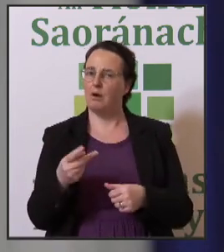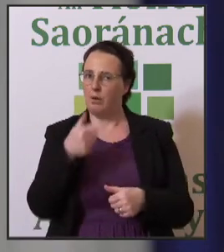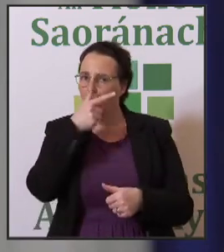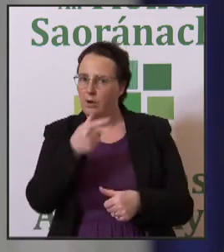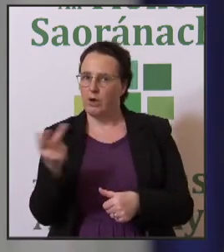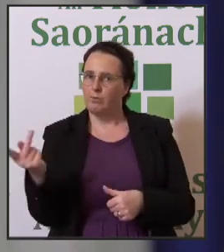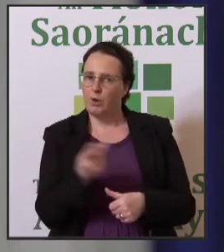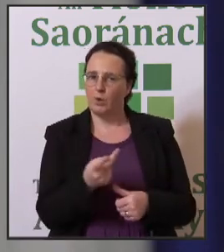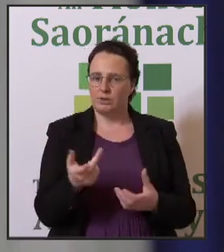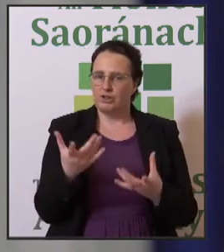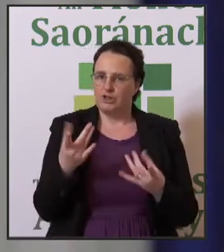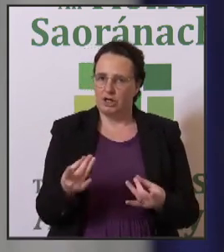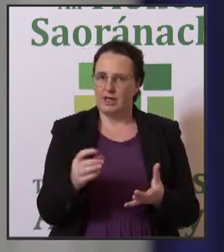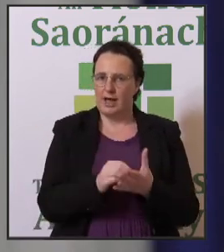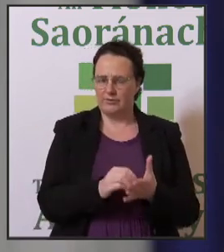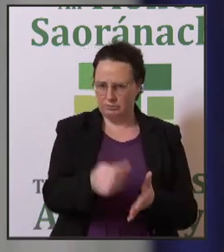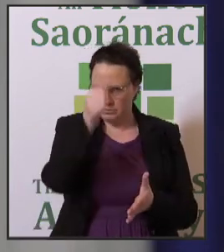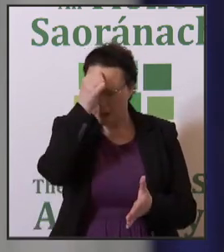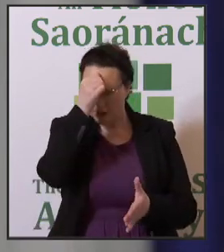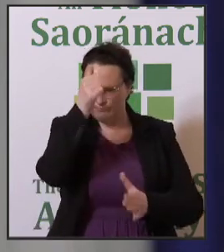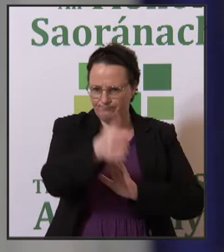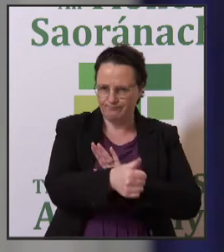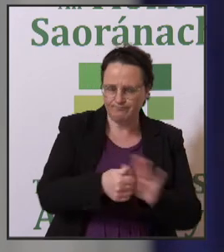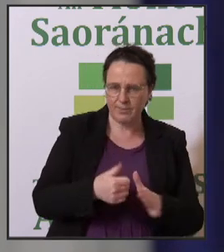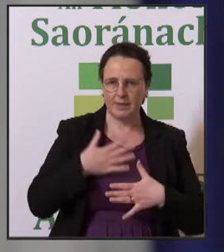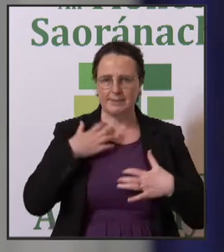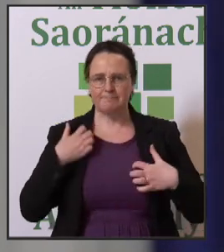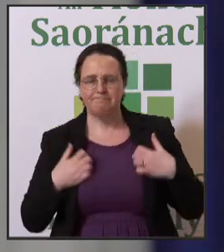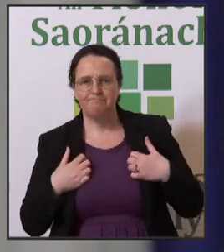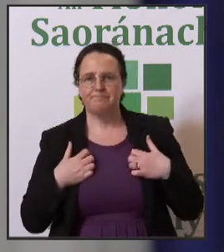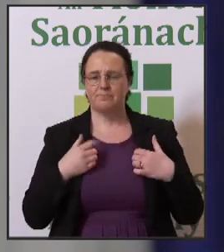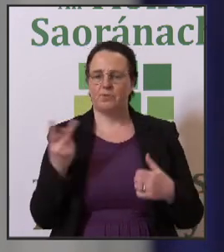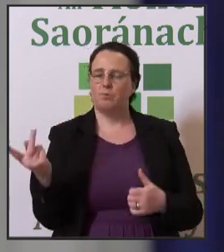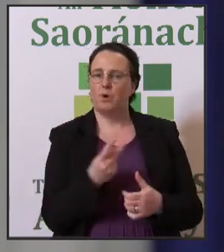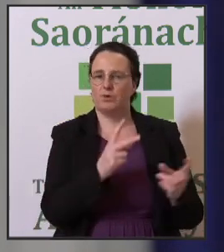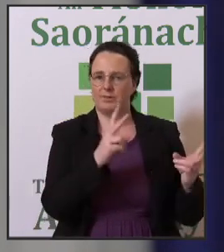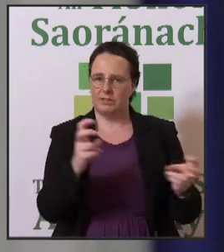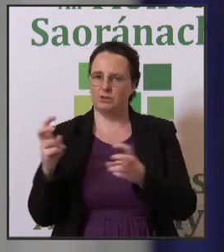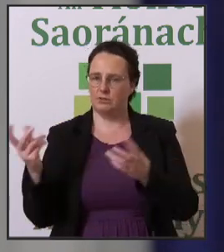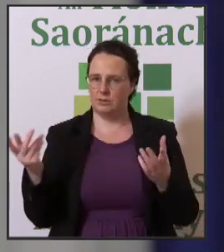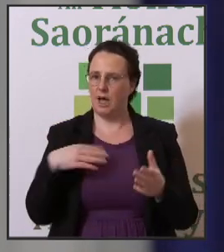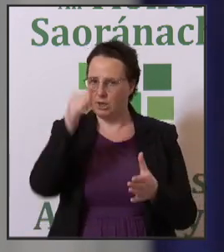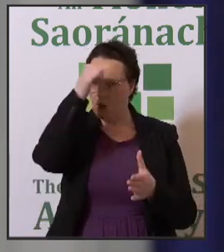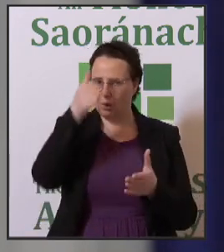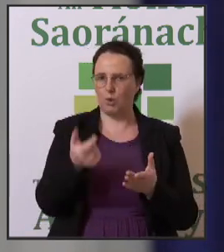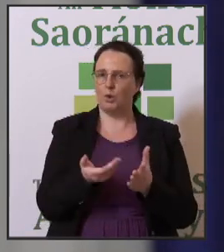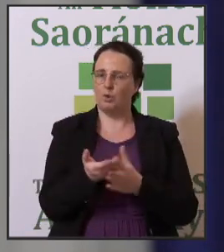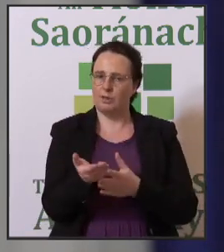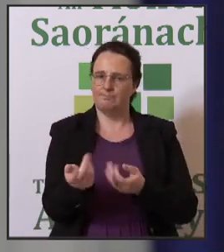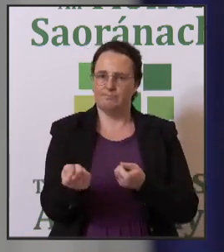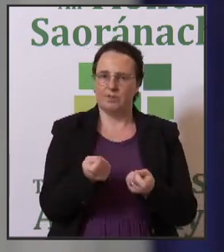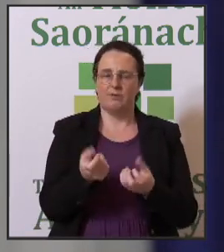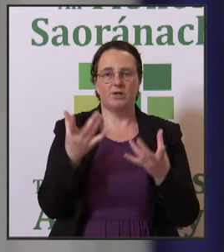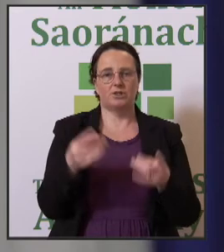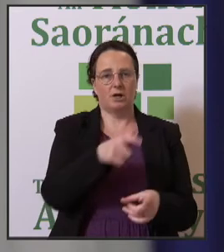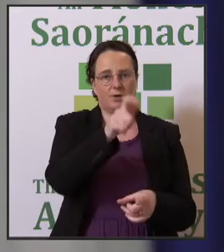knowledge, expertise, and passion to these issues. I know that under the skilled stewardship of your